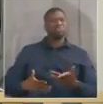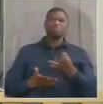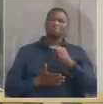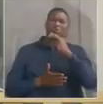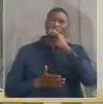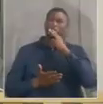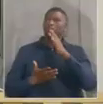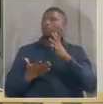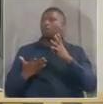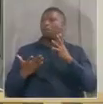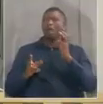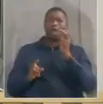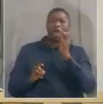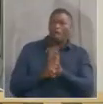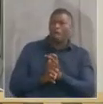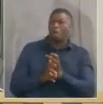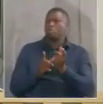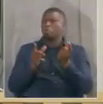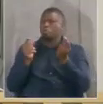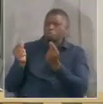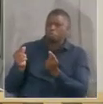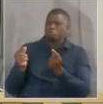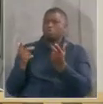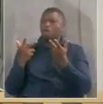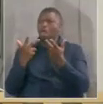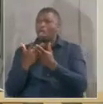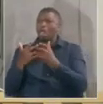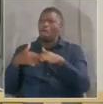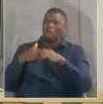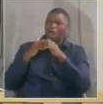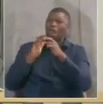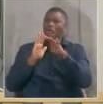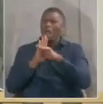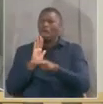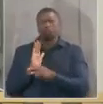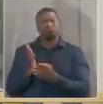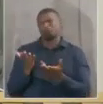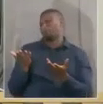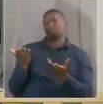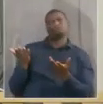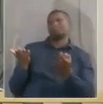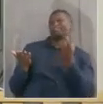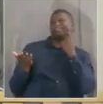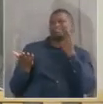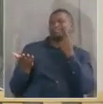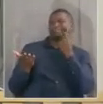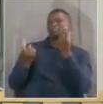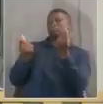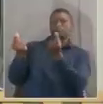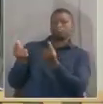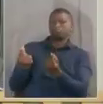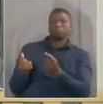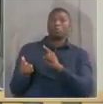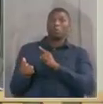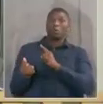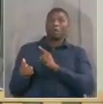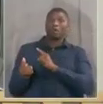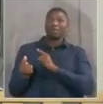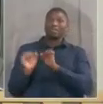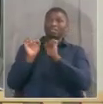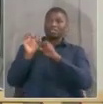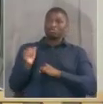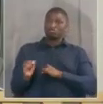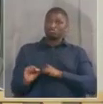difficult to compile the strategy because the